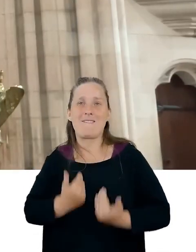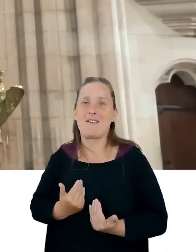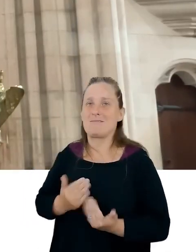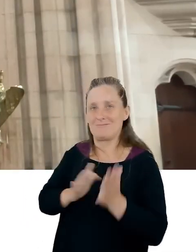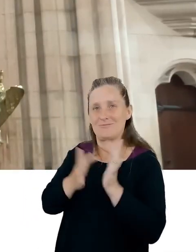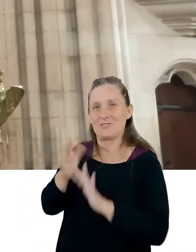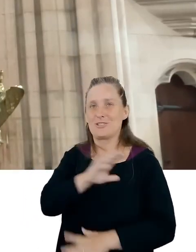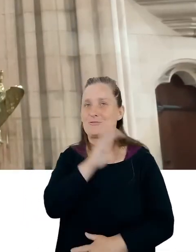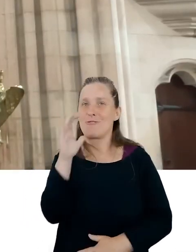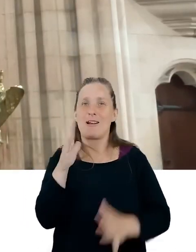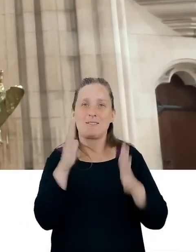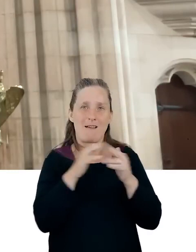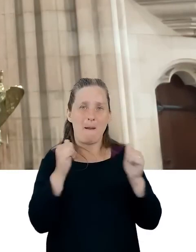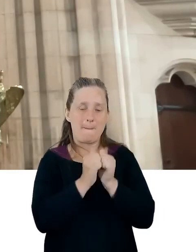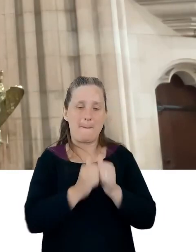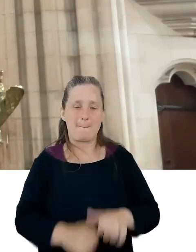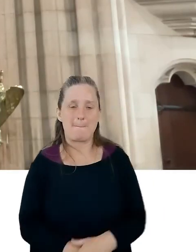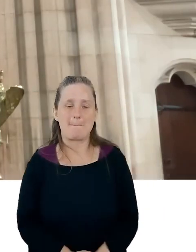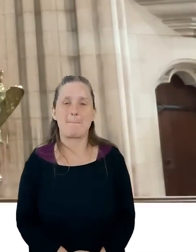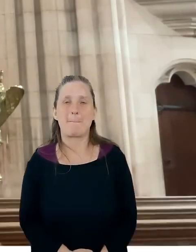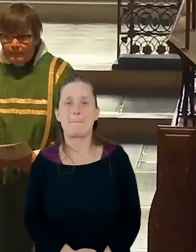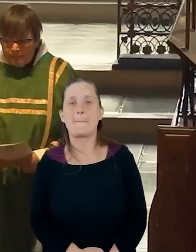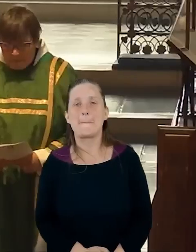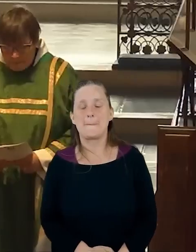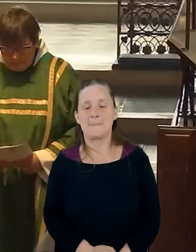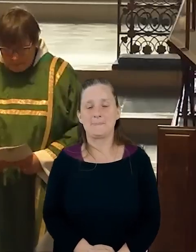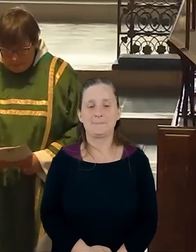Saviour, Jesus Christ. Amen.